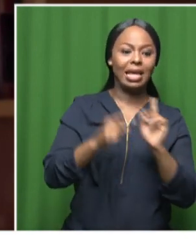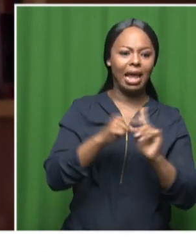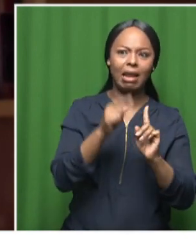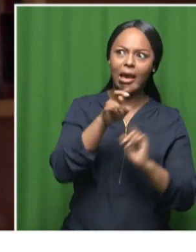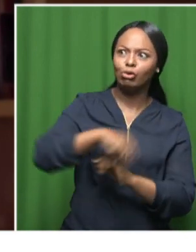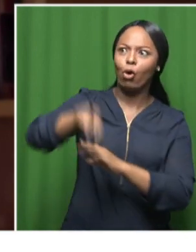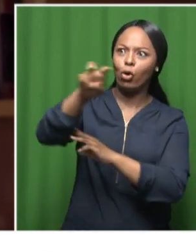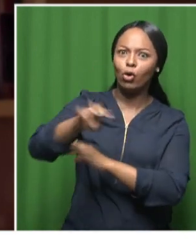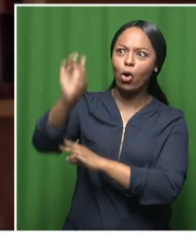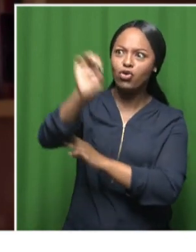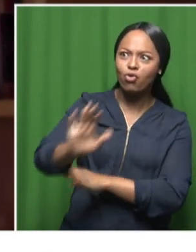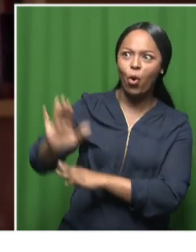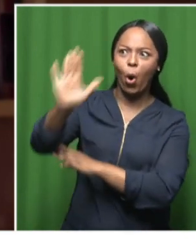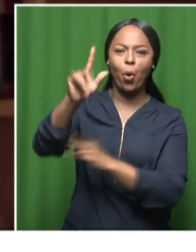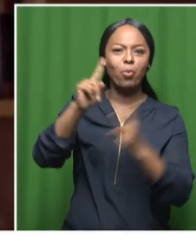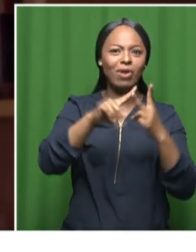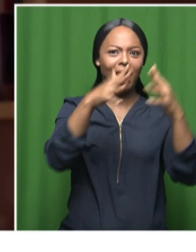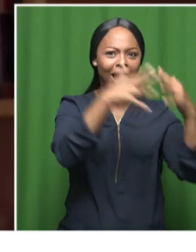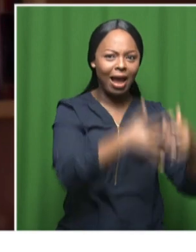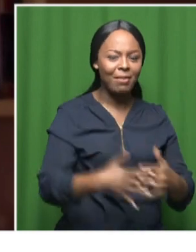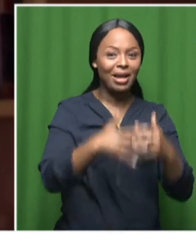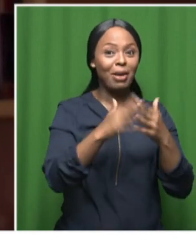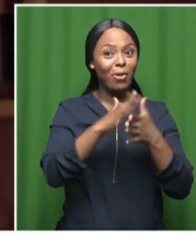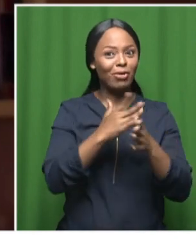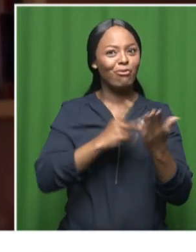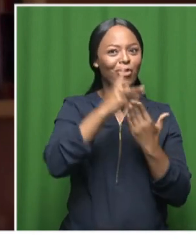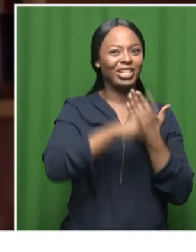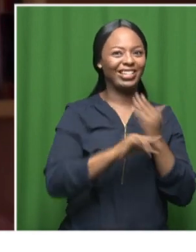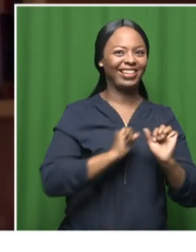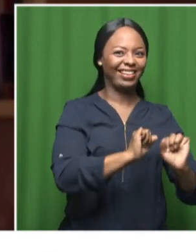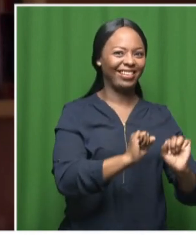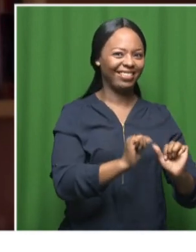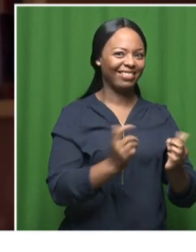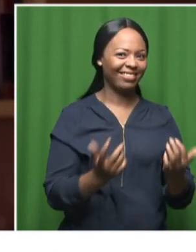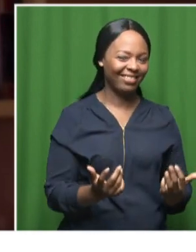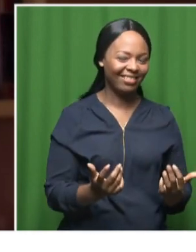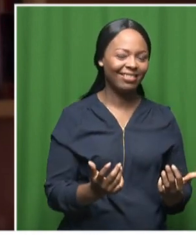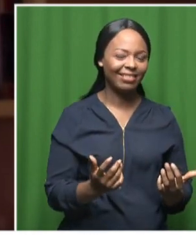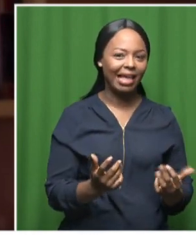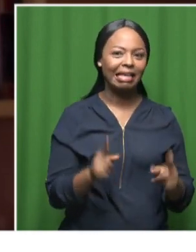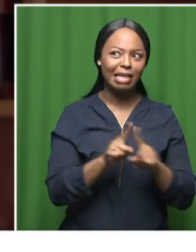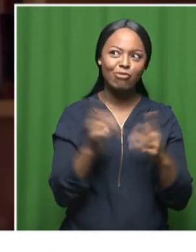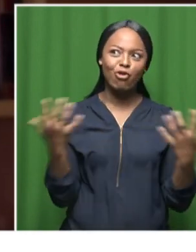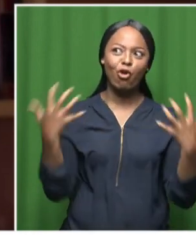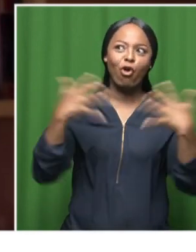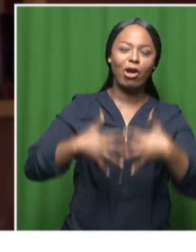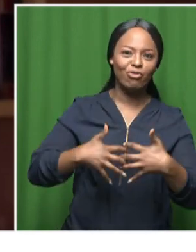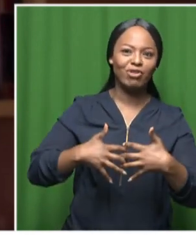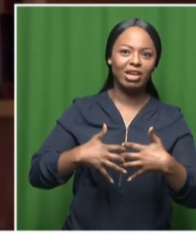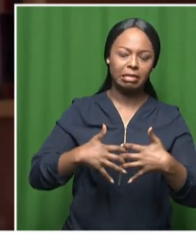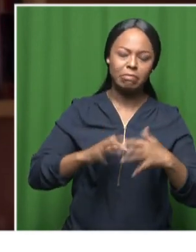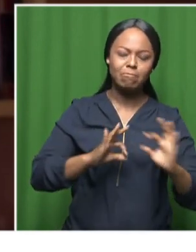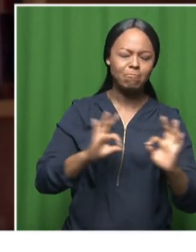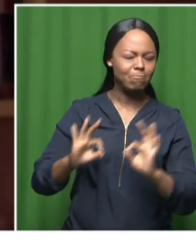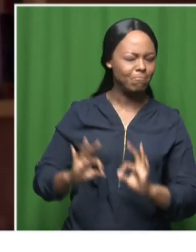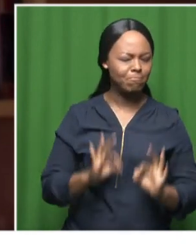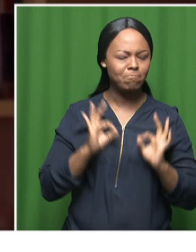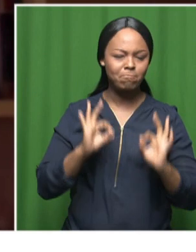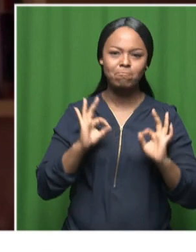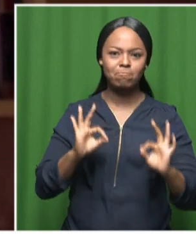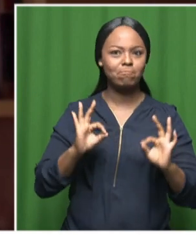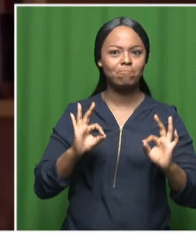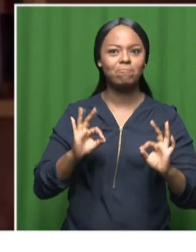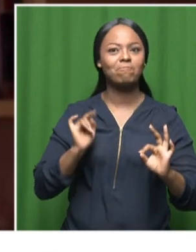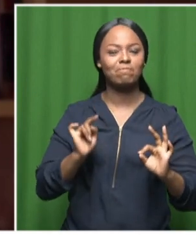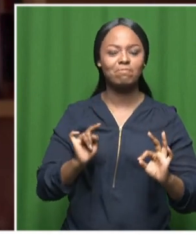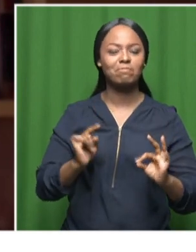and the US because of his projects and the and the collaborations that, were created with that,